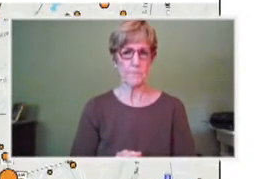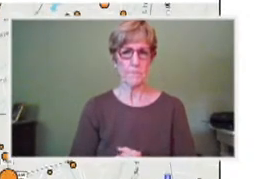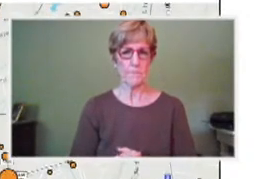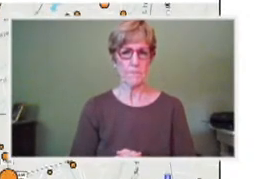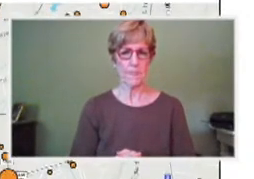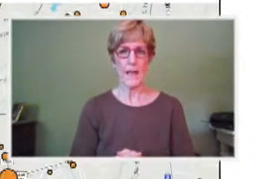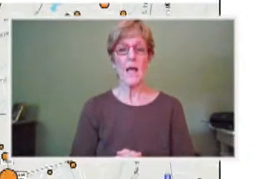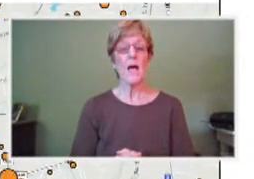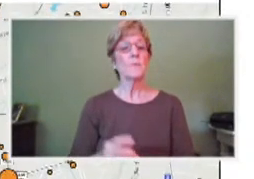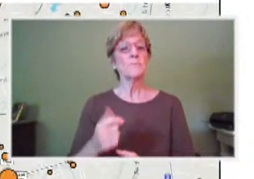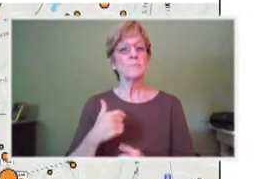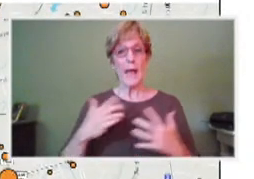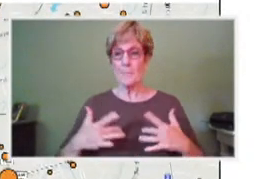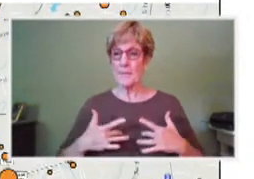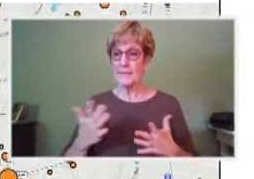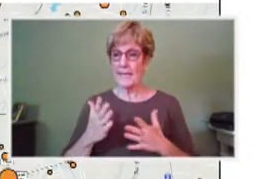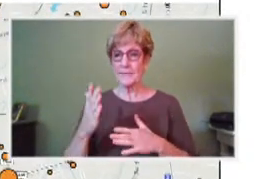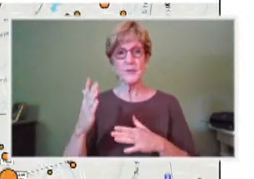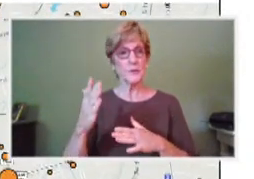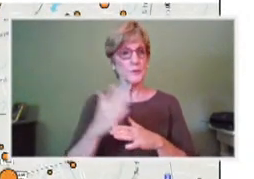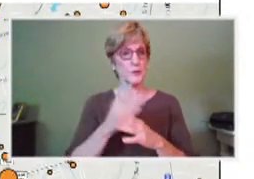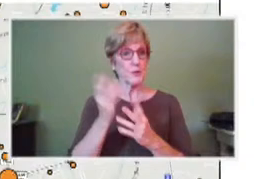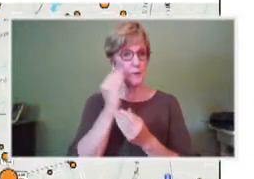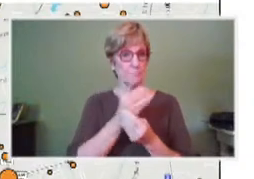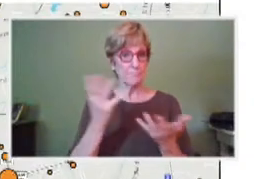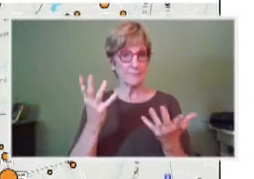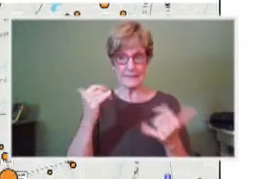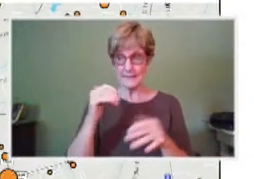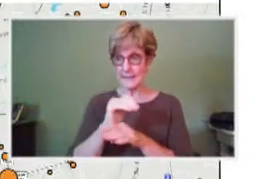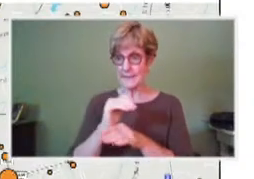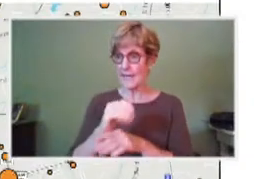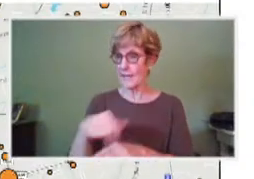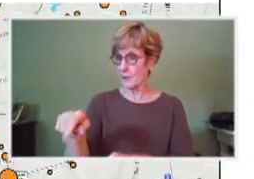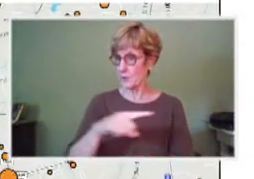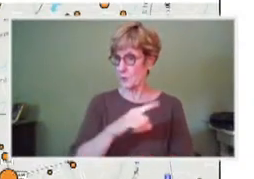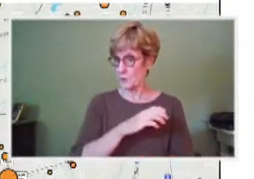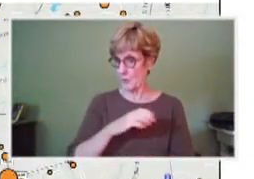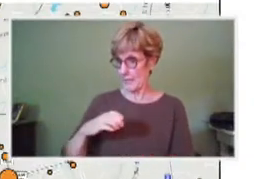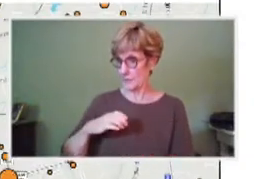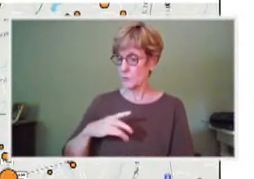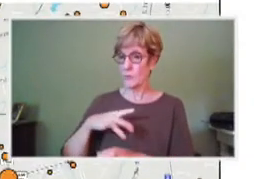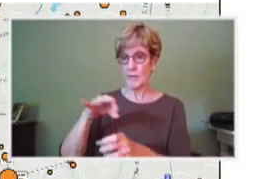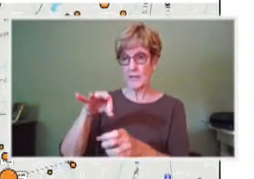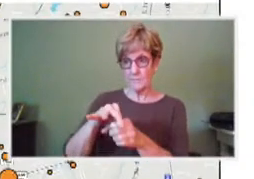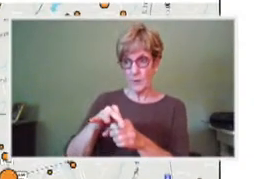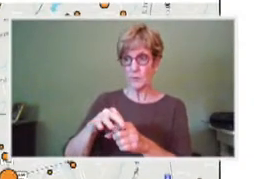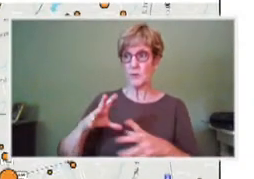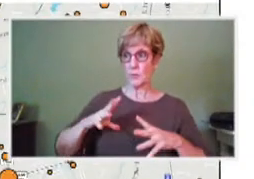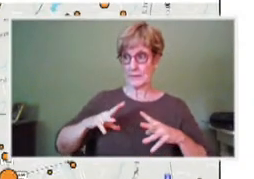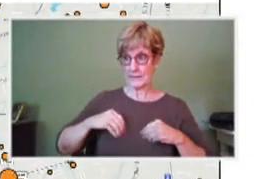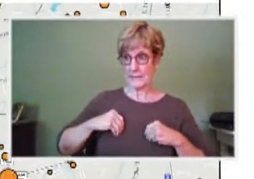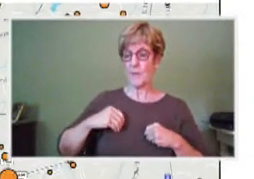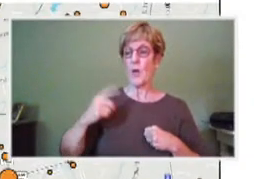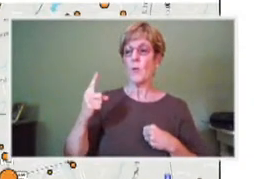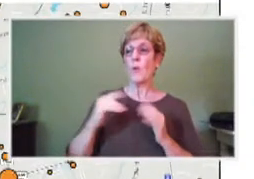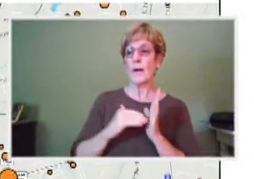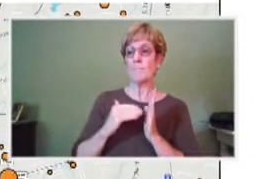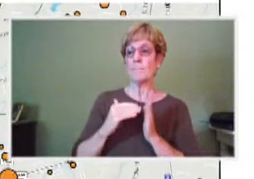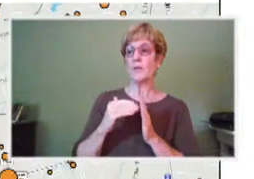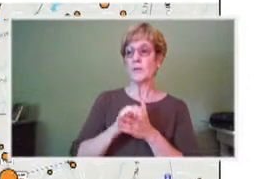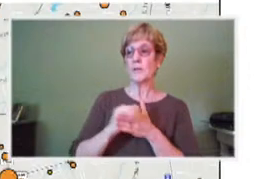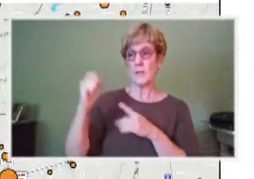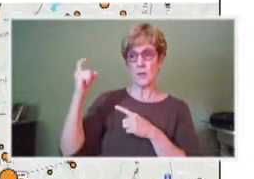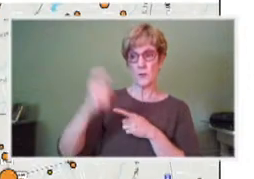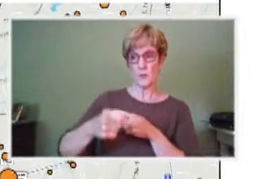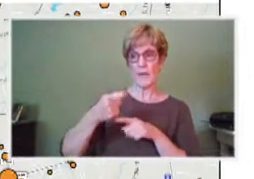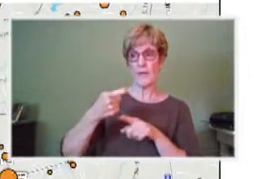I'm excited to share that tonight, members of council, you will have the opportunity to vote on the acceptance of a $1 million grant from the Department